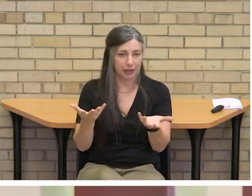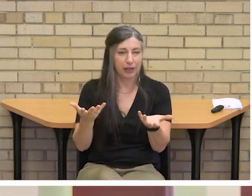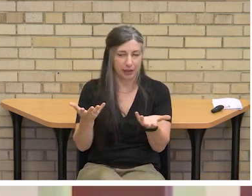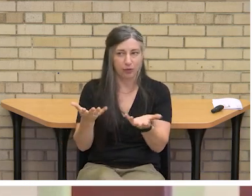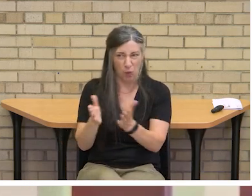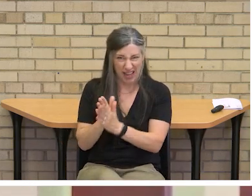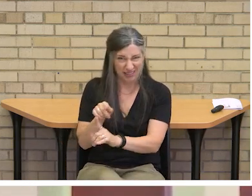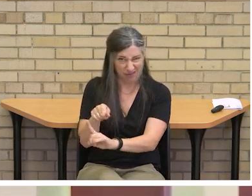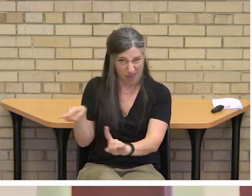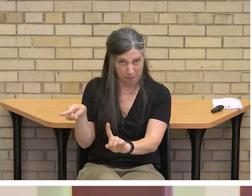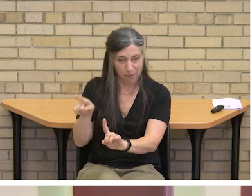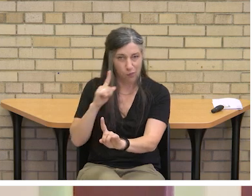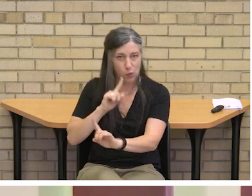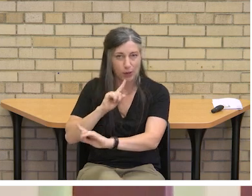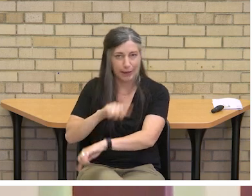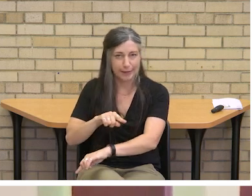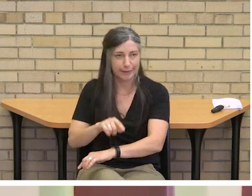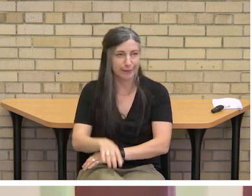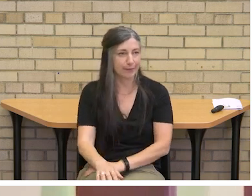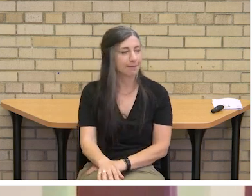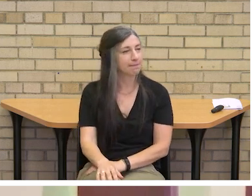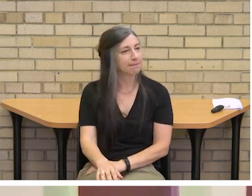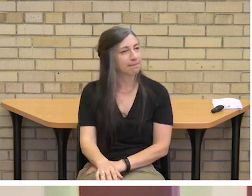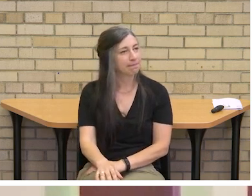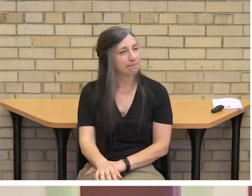group and get an answer.